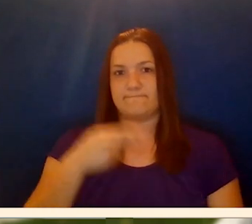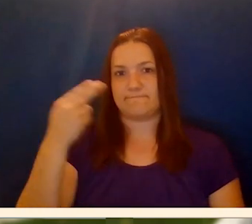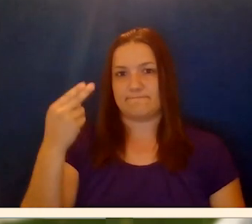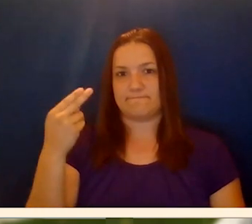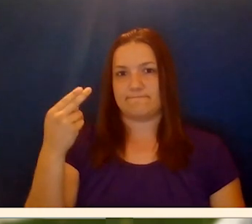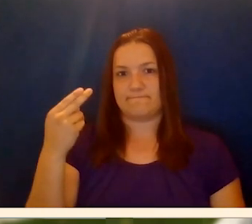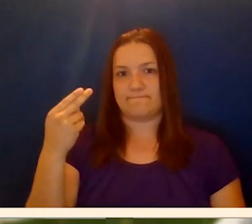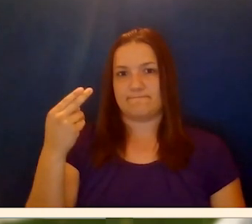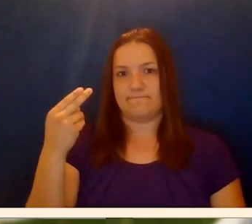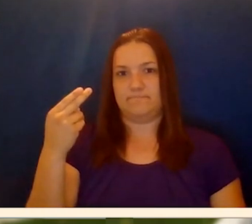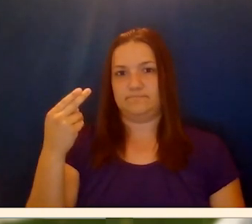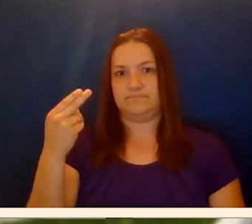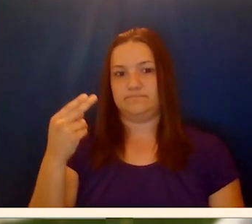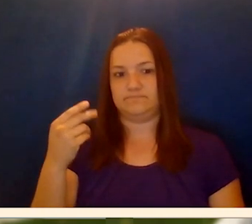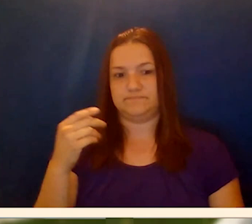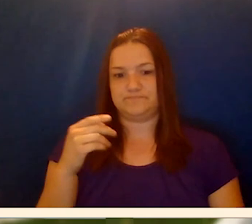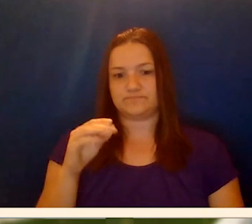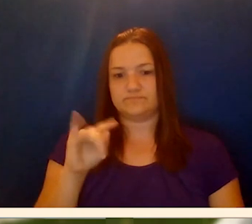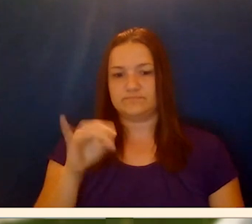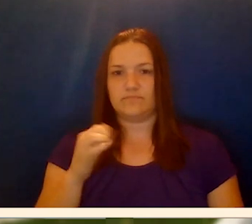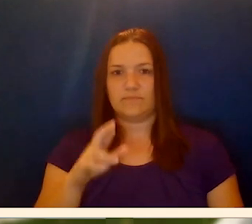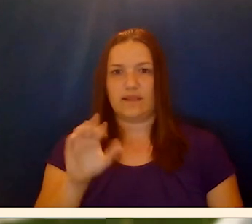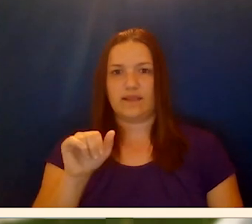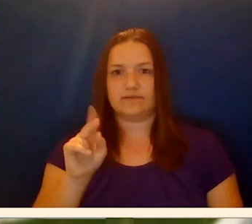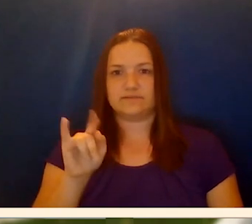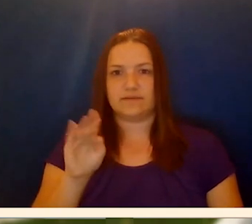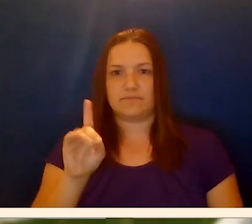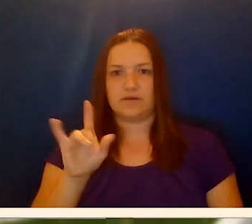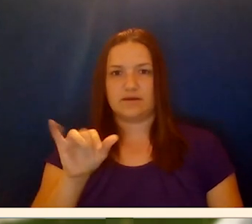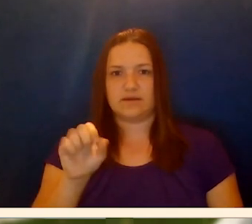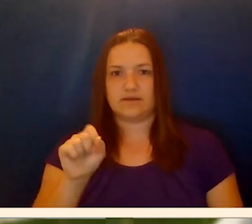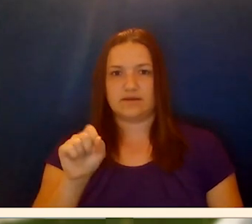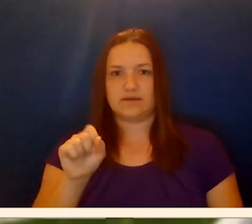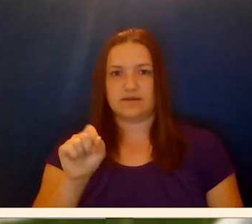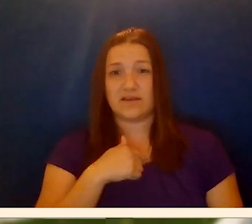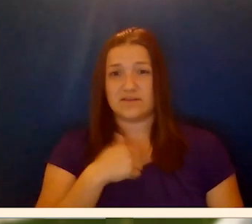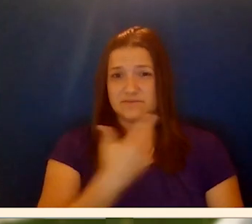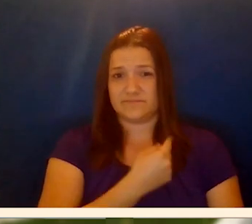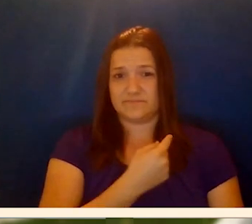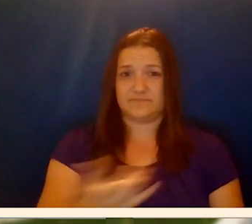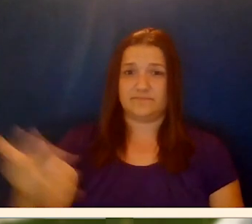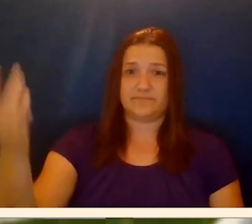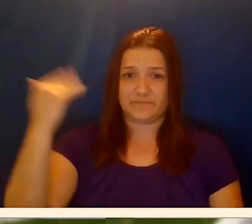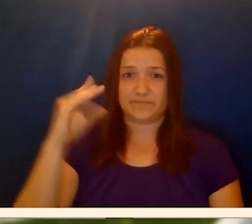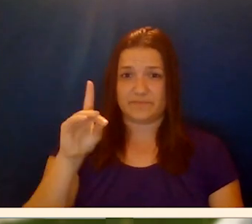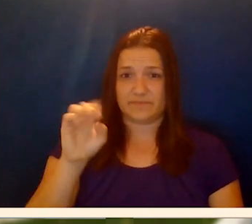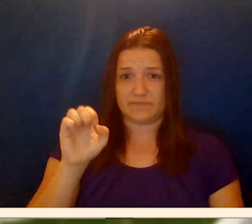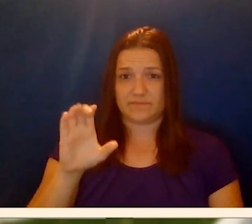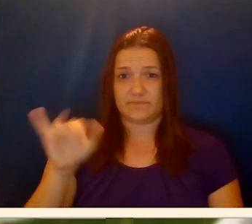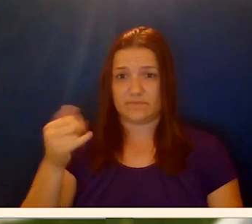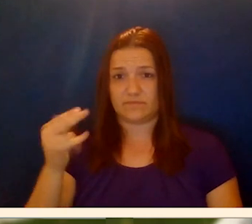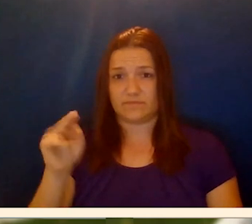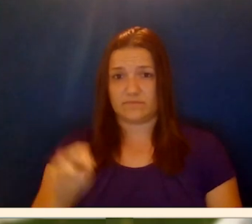high titer of antibodies. For somebody like us that got vaccinated back in December and